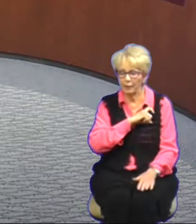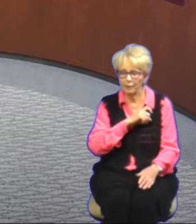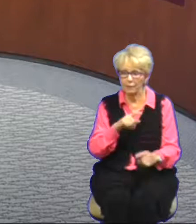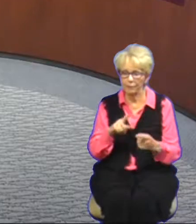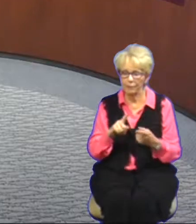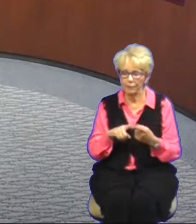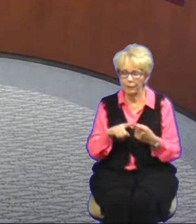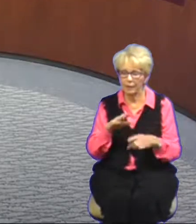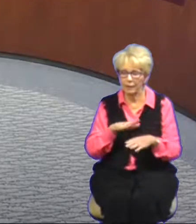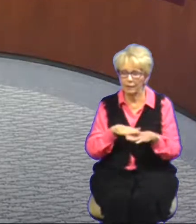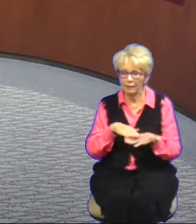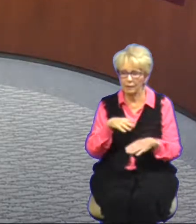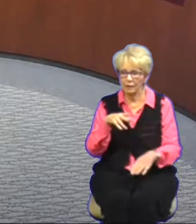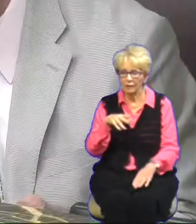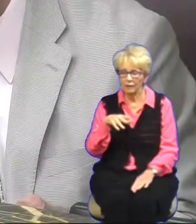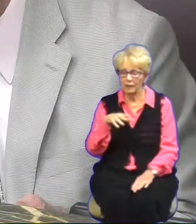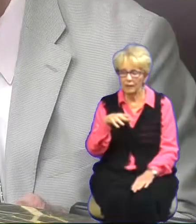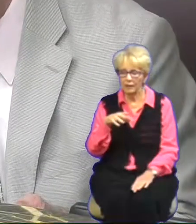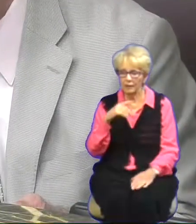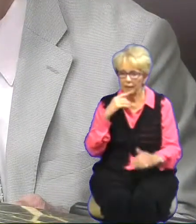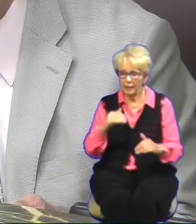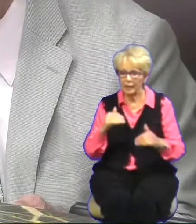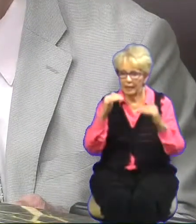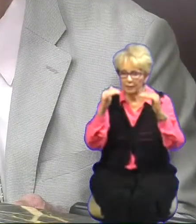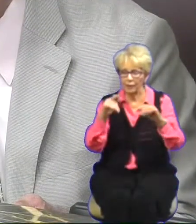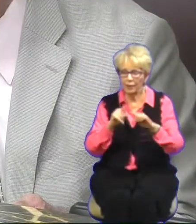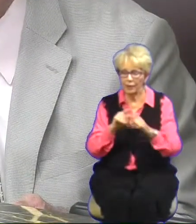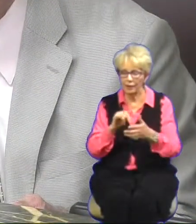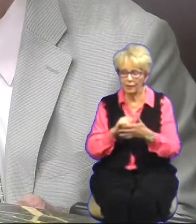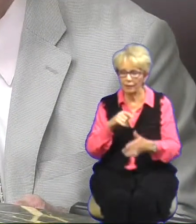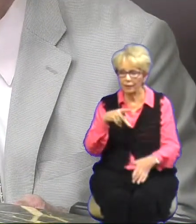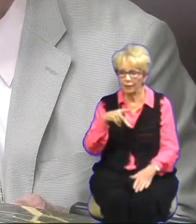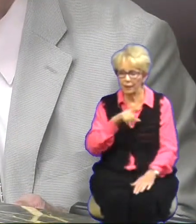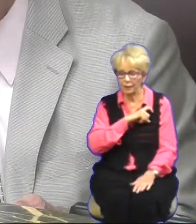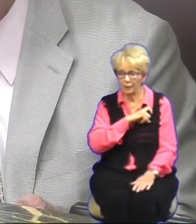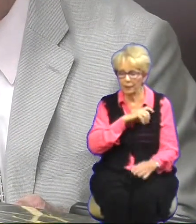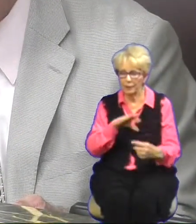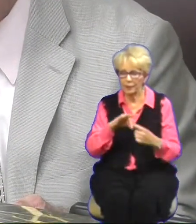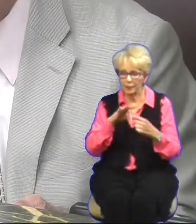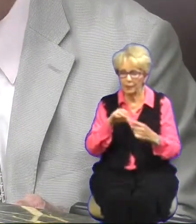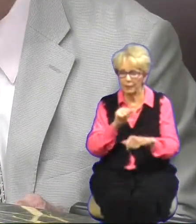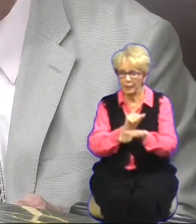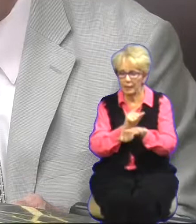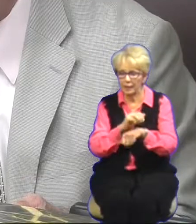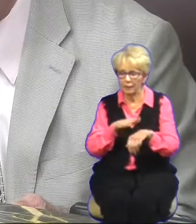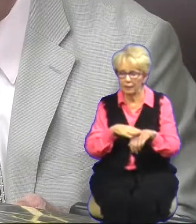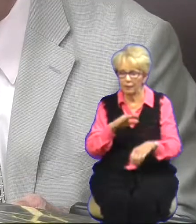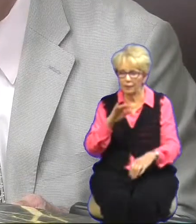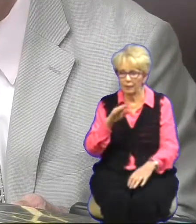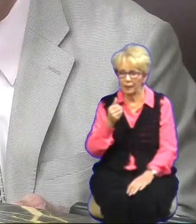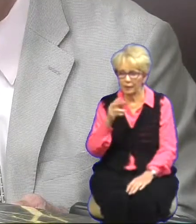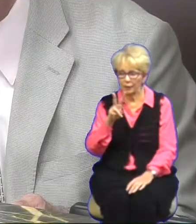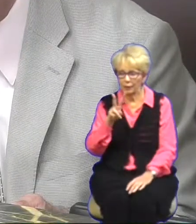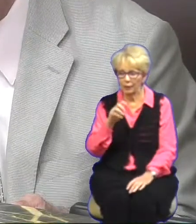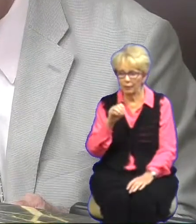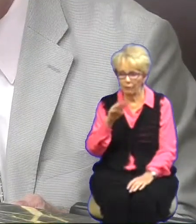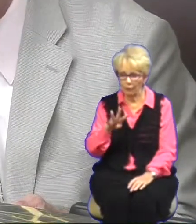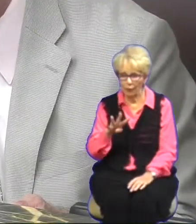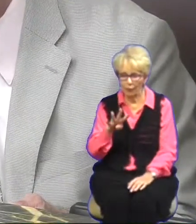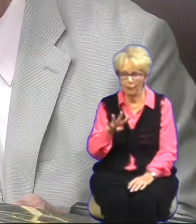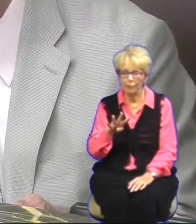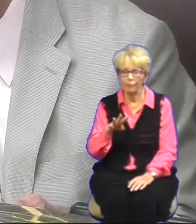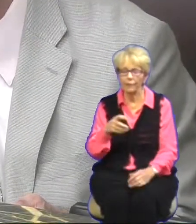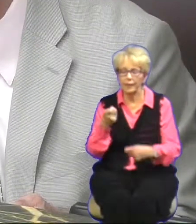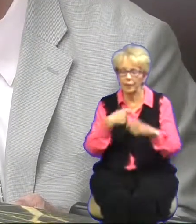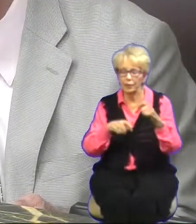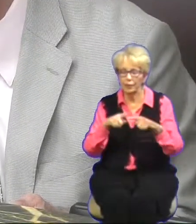1 on October 28th, reclassified as Public Safety Officer Special Assignment on July 1st, 2004, changed